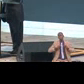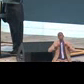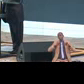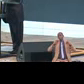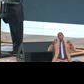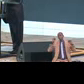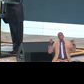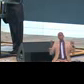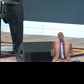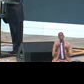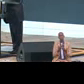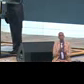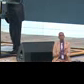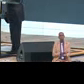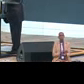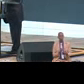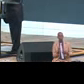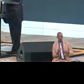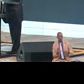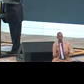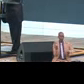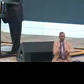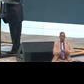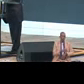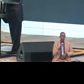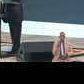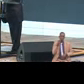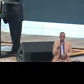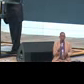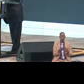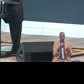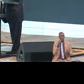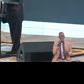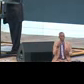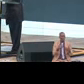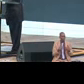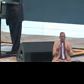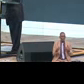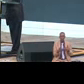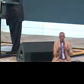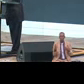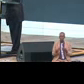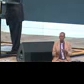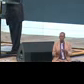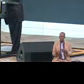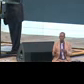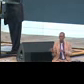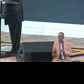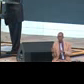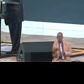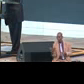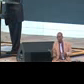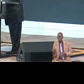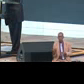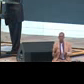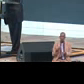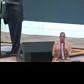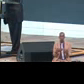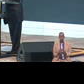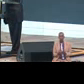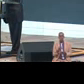the morning to subdue the woman before the woman even has any chance to do anything right or wrong,